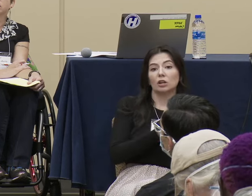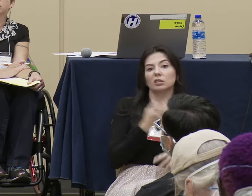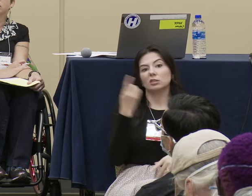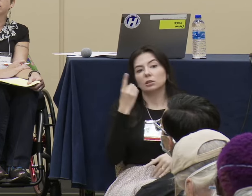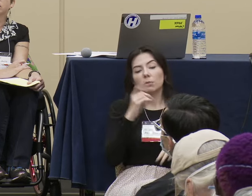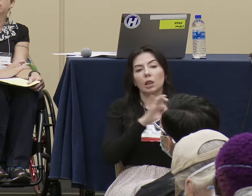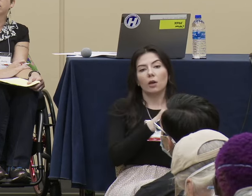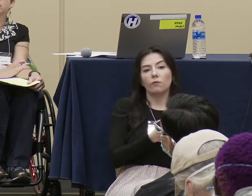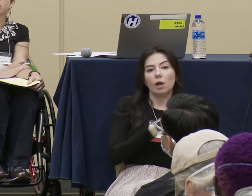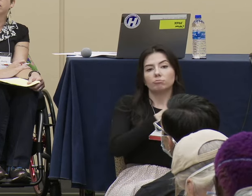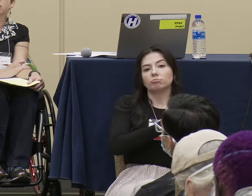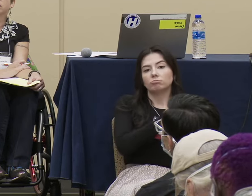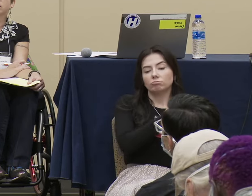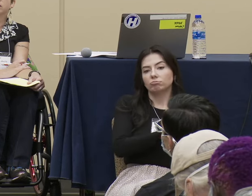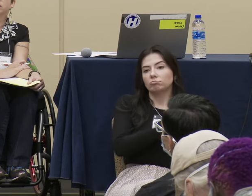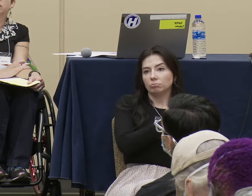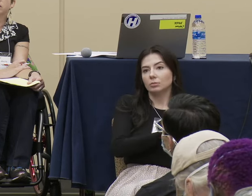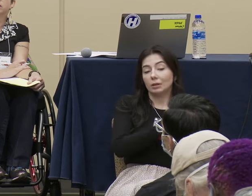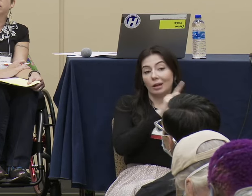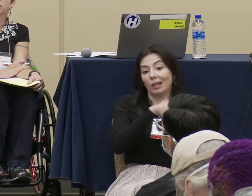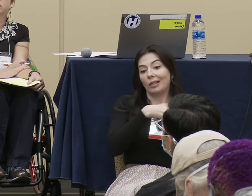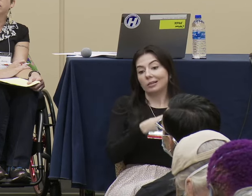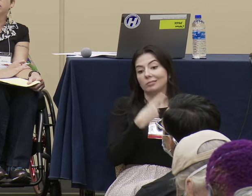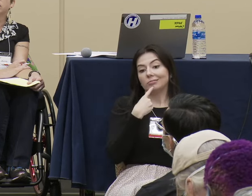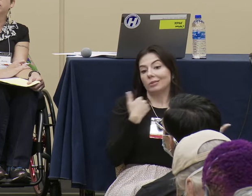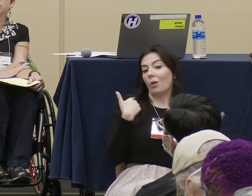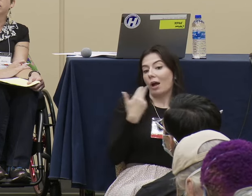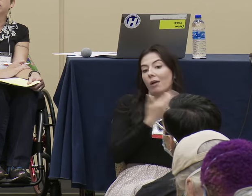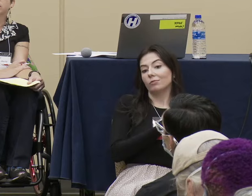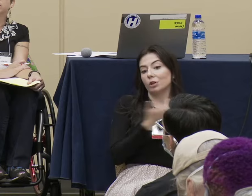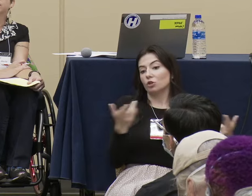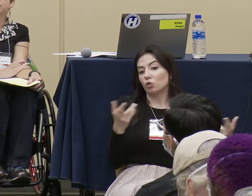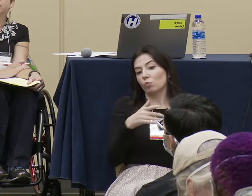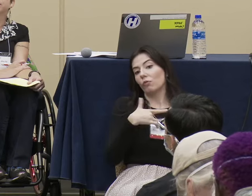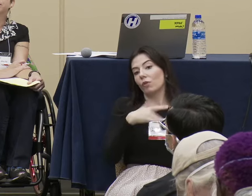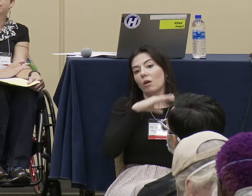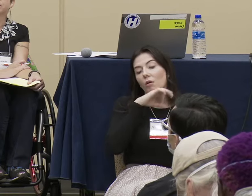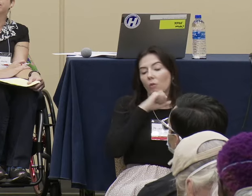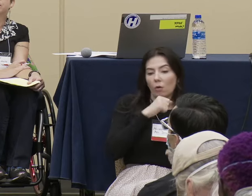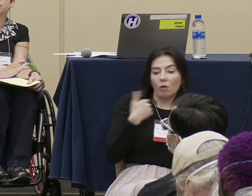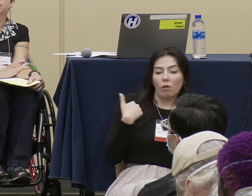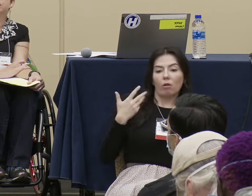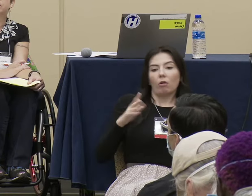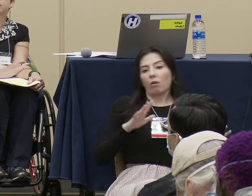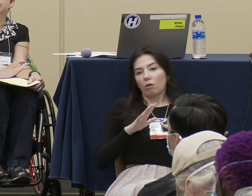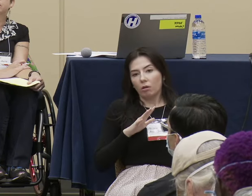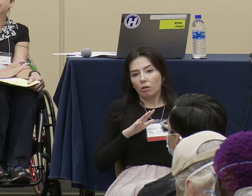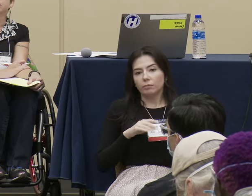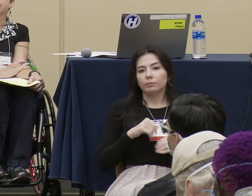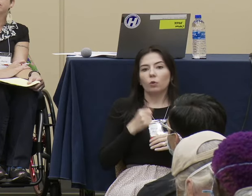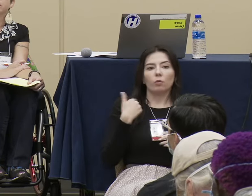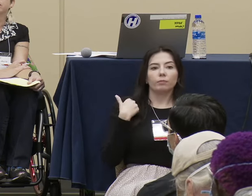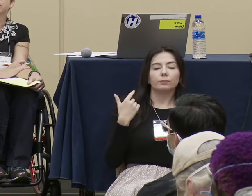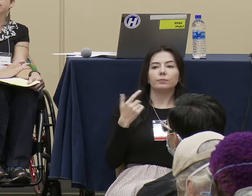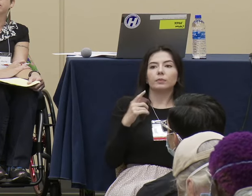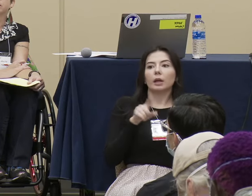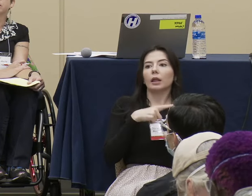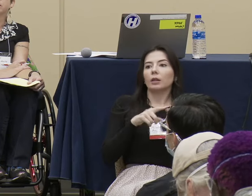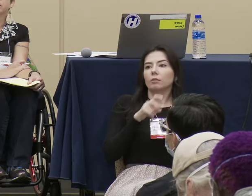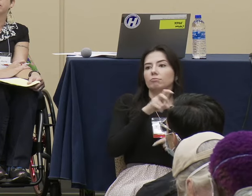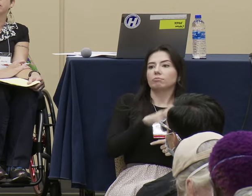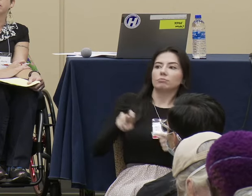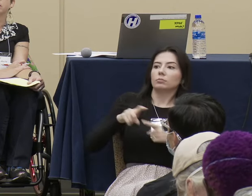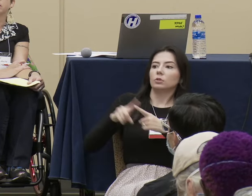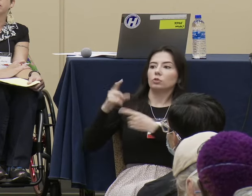like we don't have the resources, or like we're burnt out, or like this is too much, so then there's institutions. And I'm